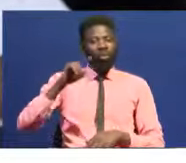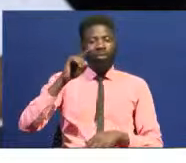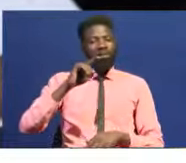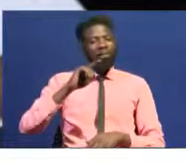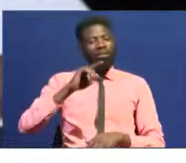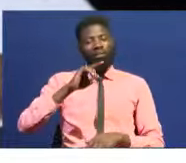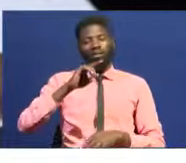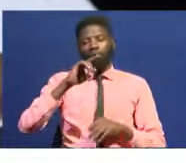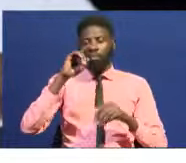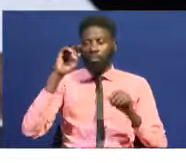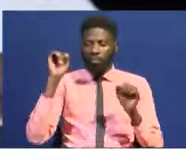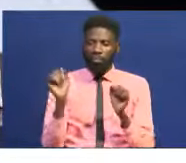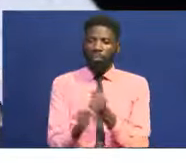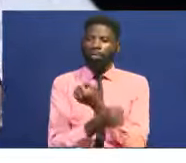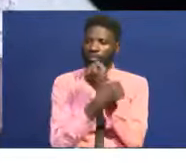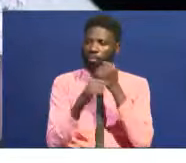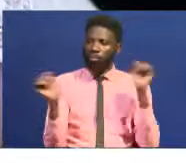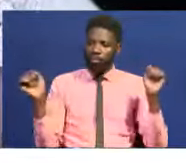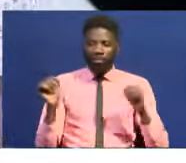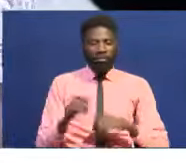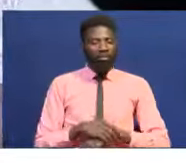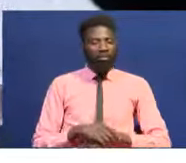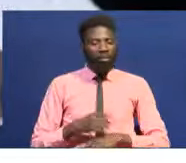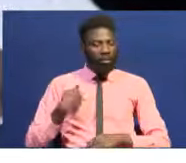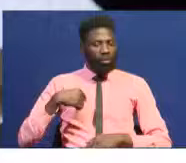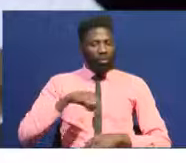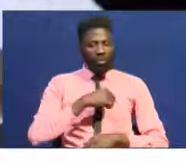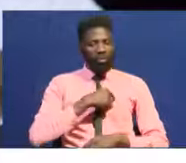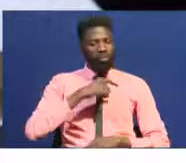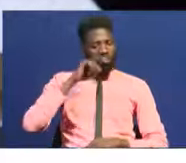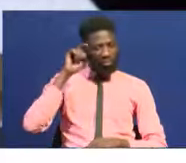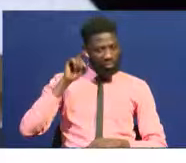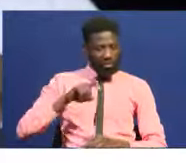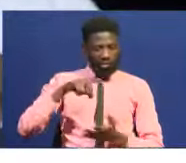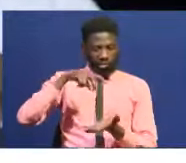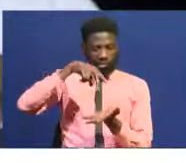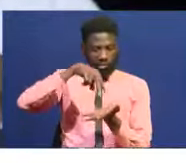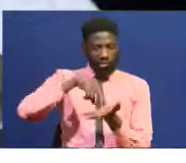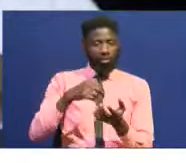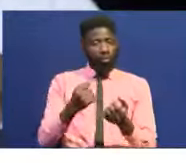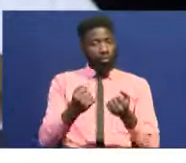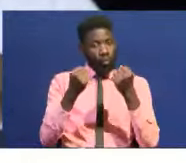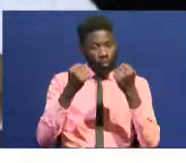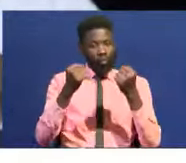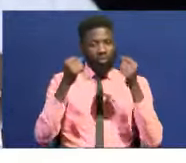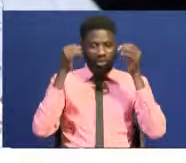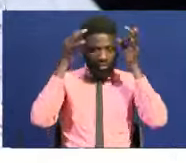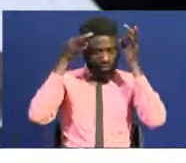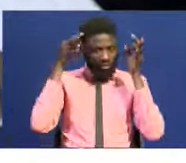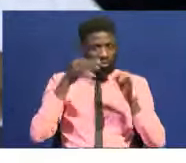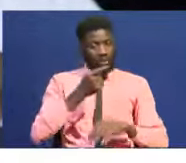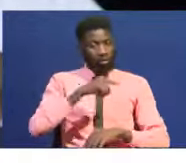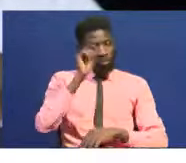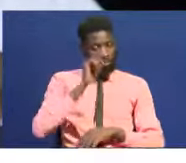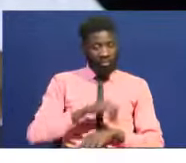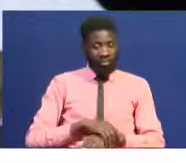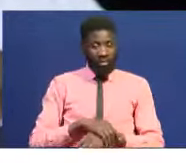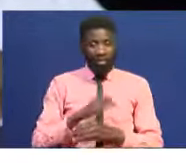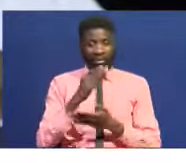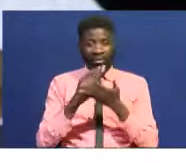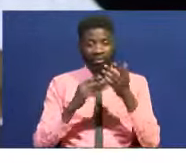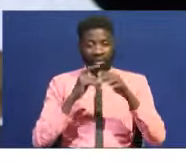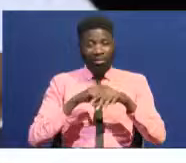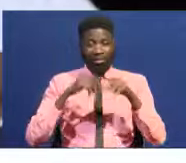we must be bold enough to make the right decisions, because sometimes the right decisions are not very